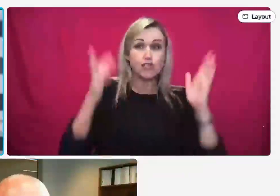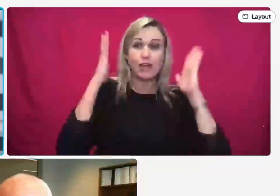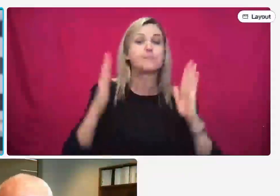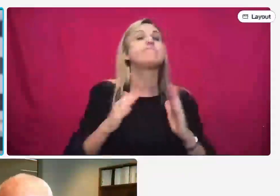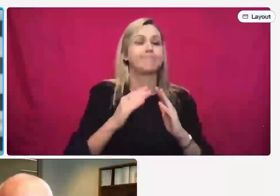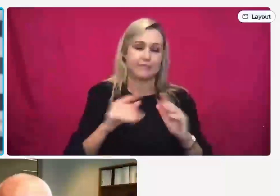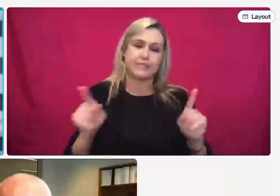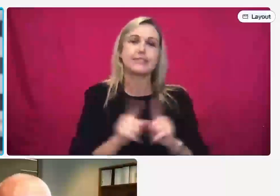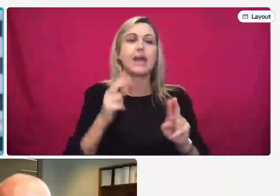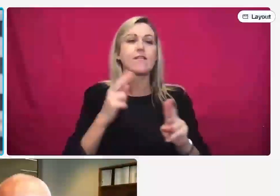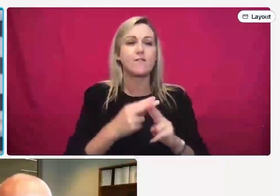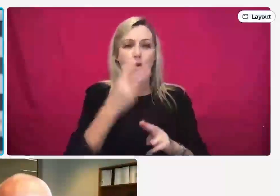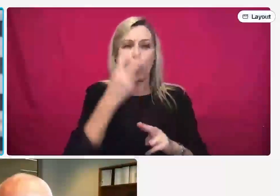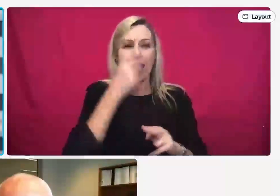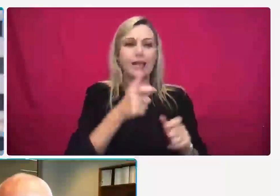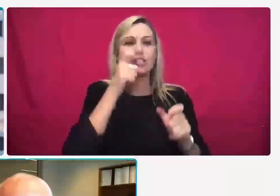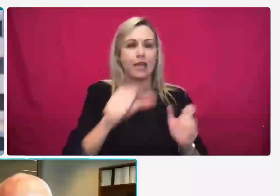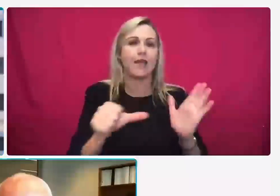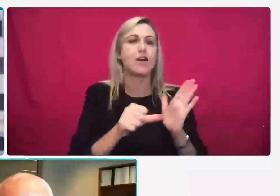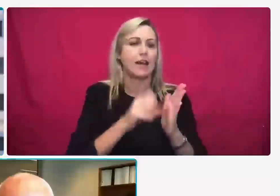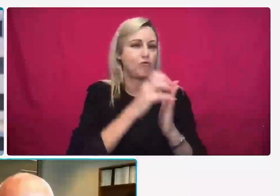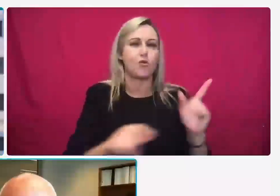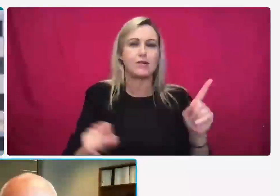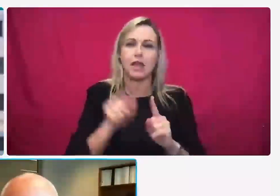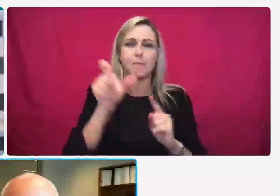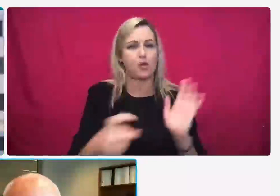care financial report. Thank you. Thanks, Jess, for clarifying.